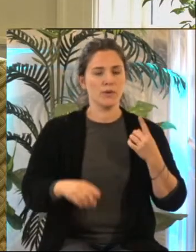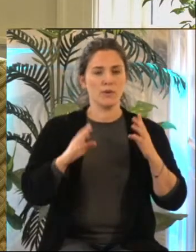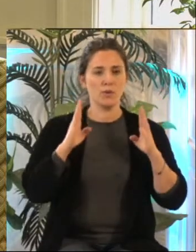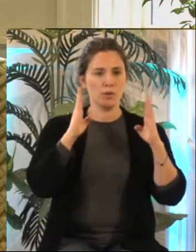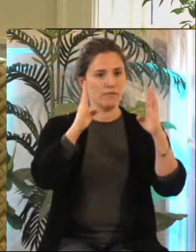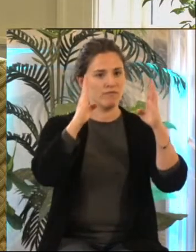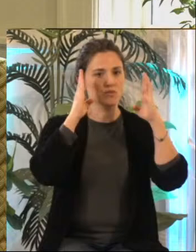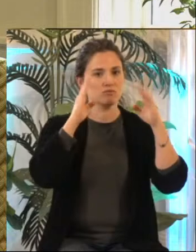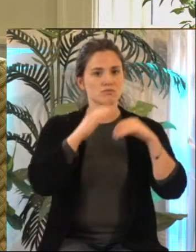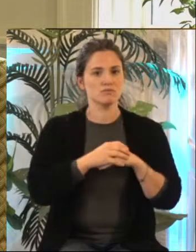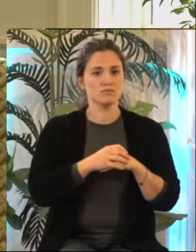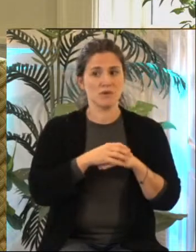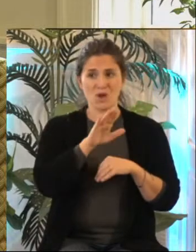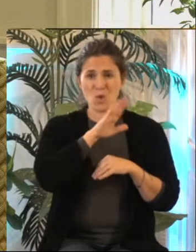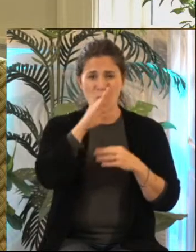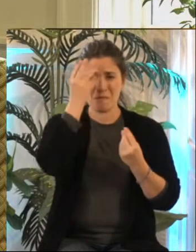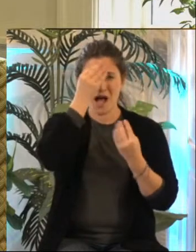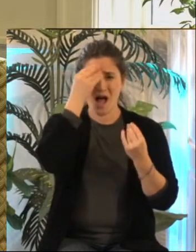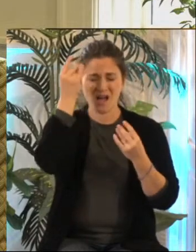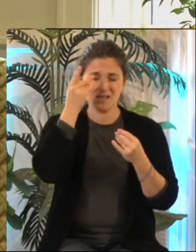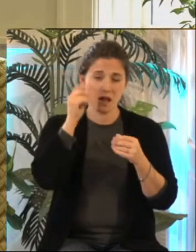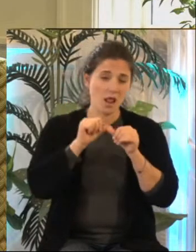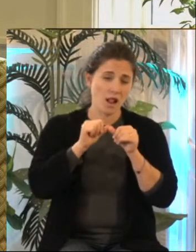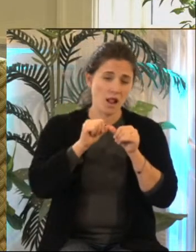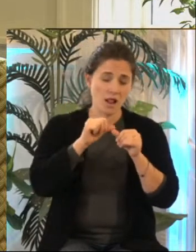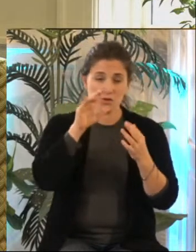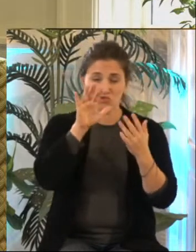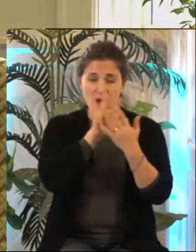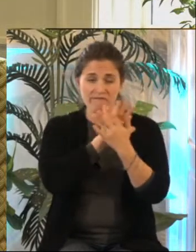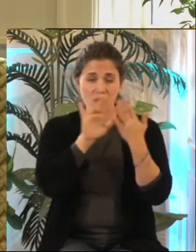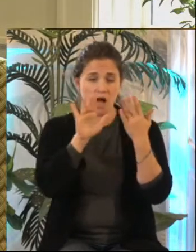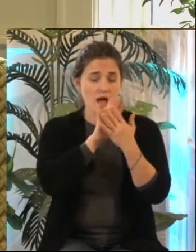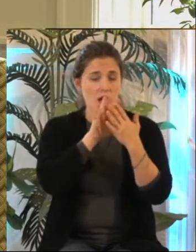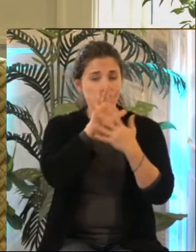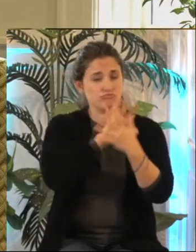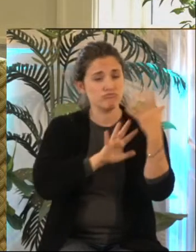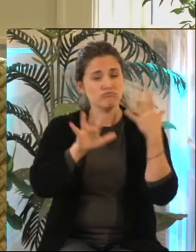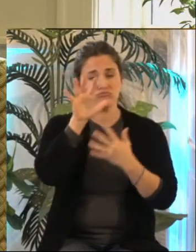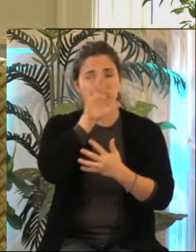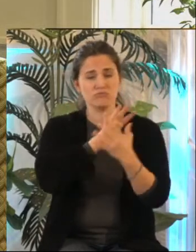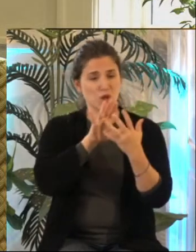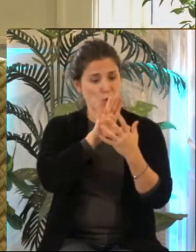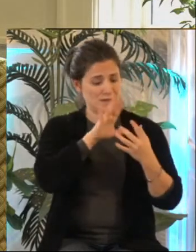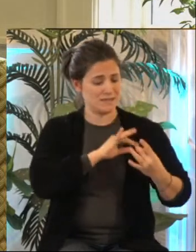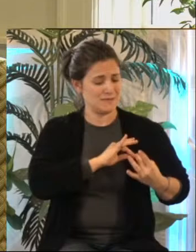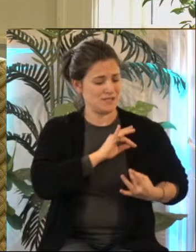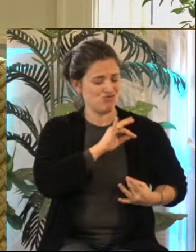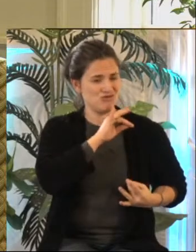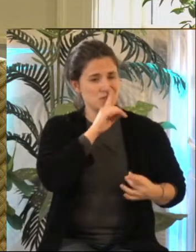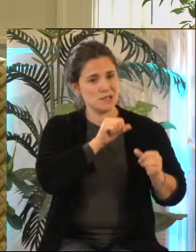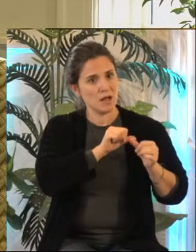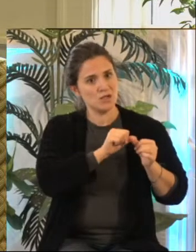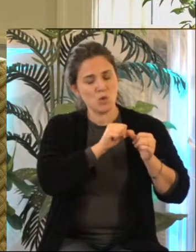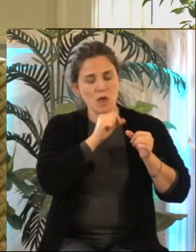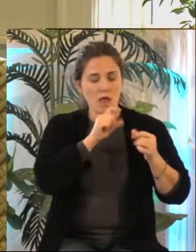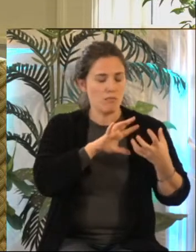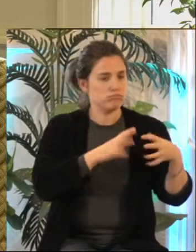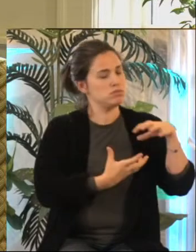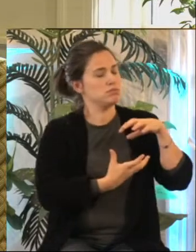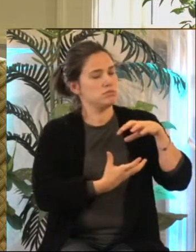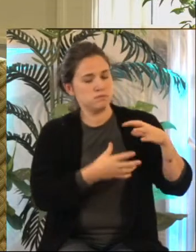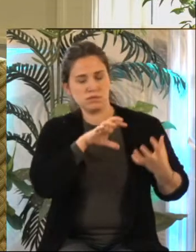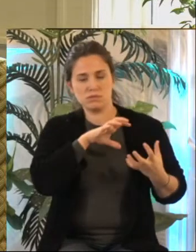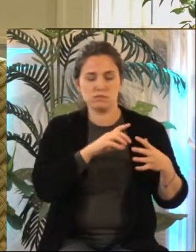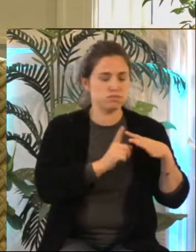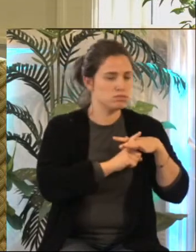traffic. Our spirits resound with clashing and noisy silences, while